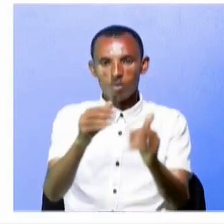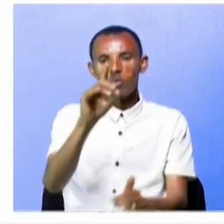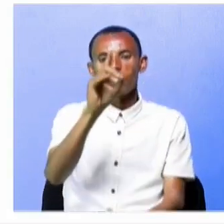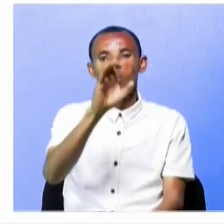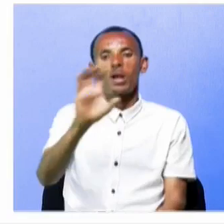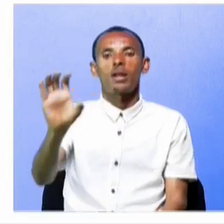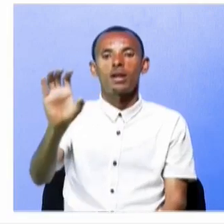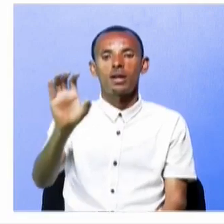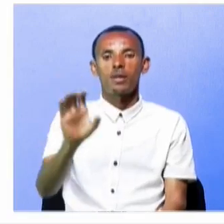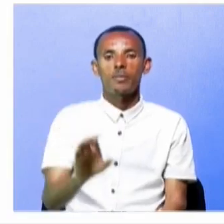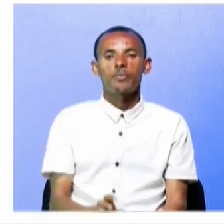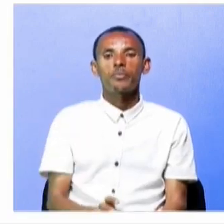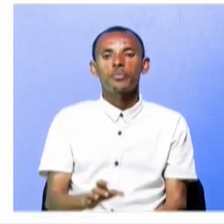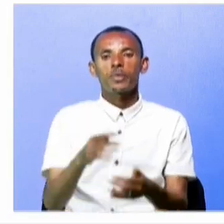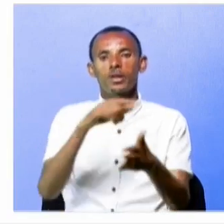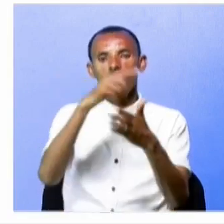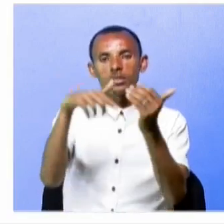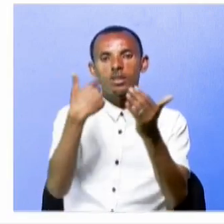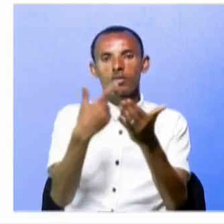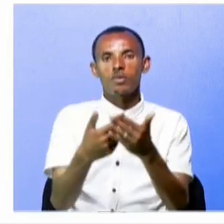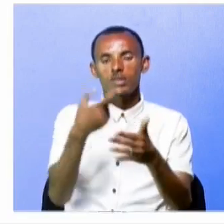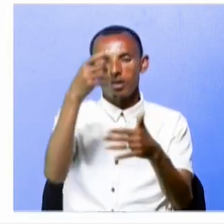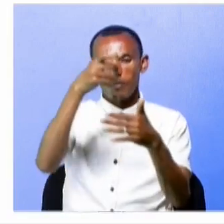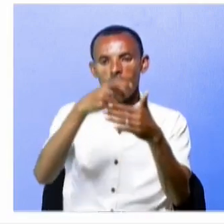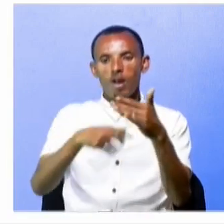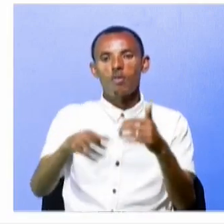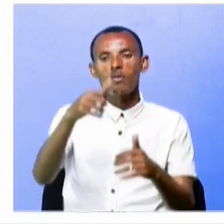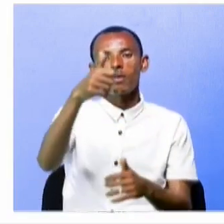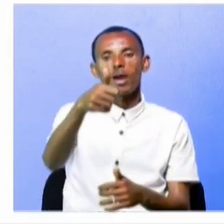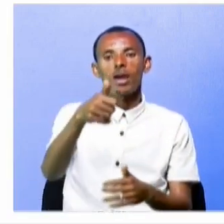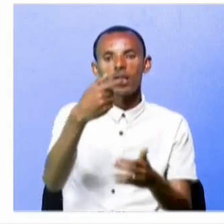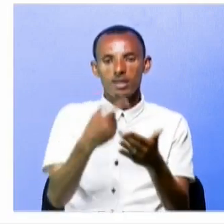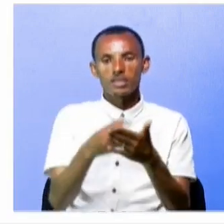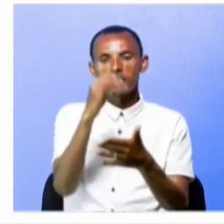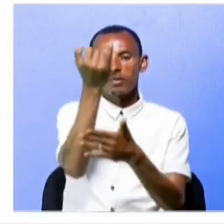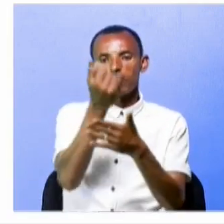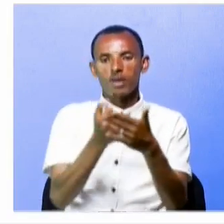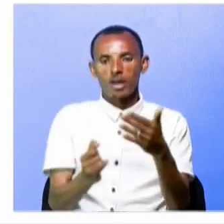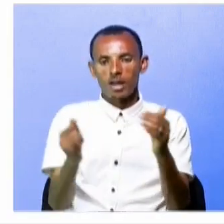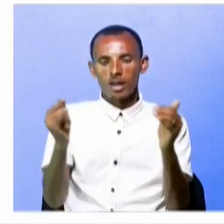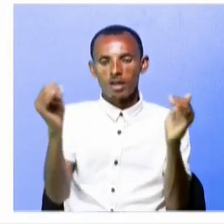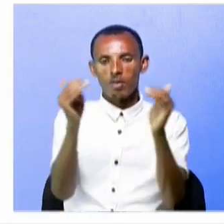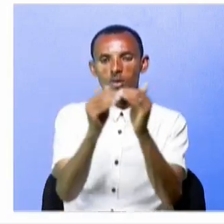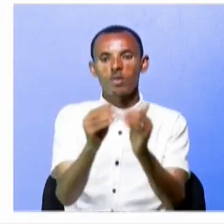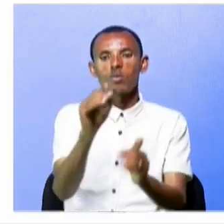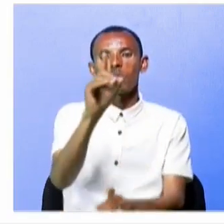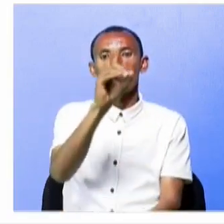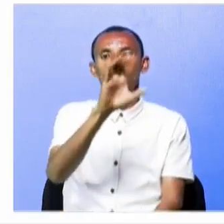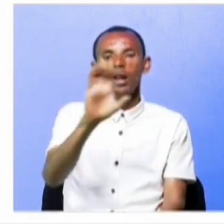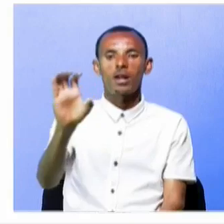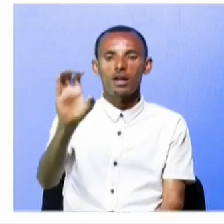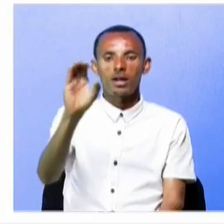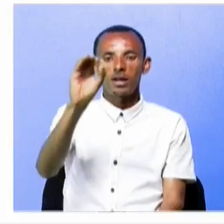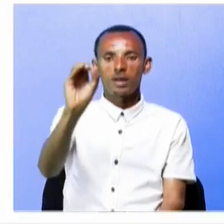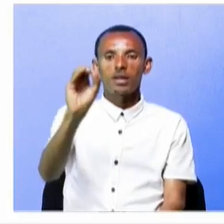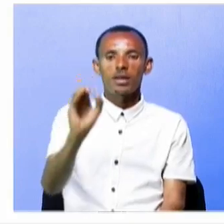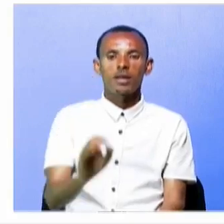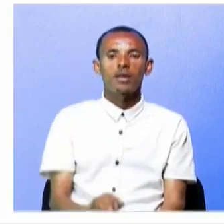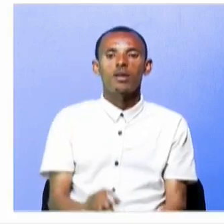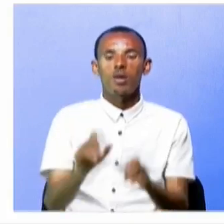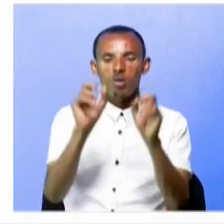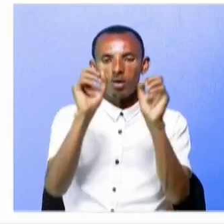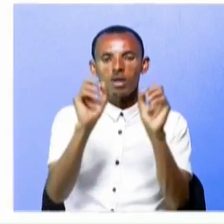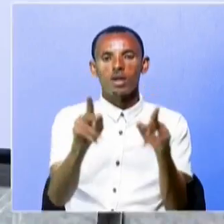100. Okay? Therefore, the value of A in this figure is 100 degrees.